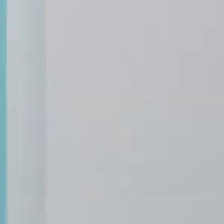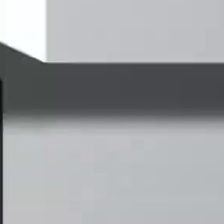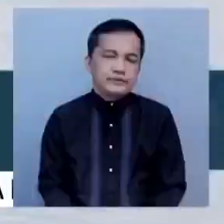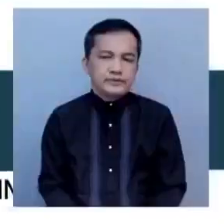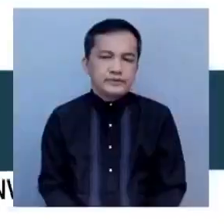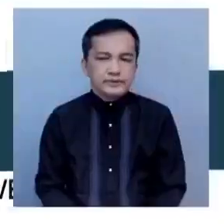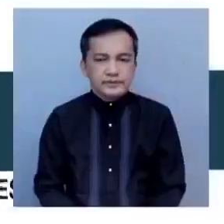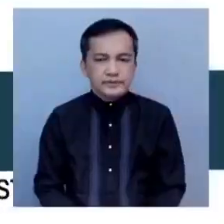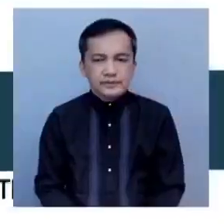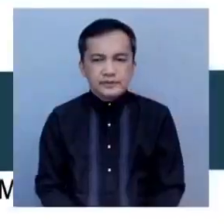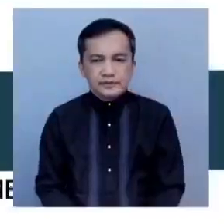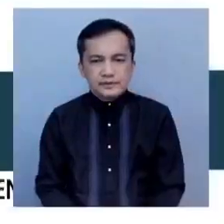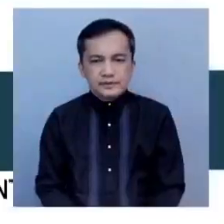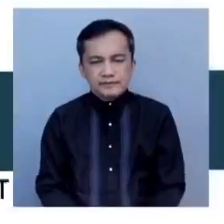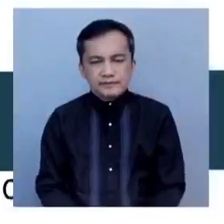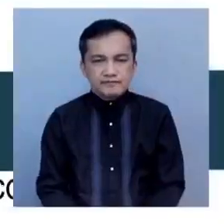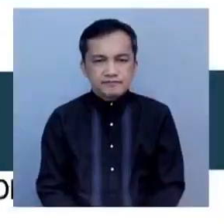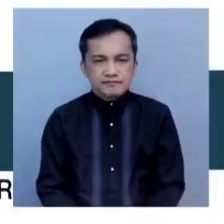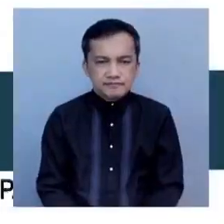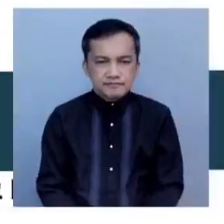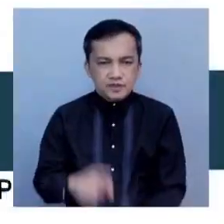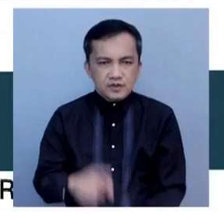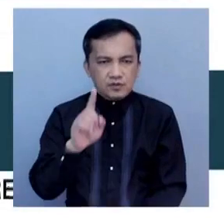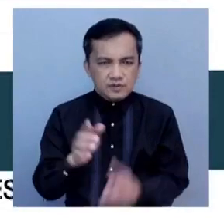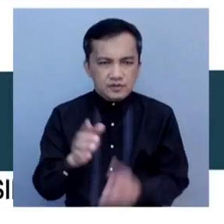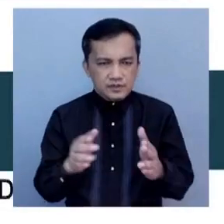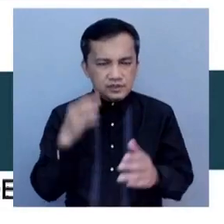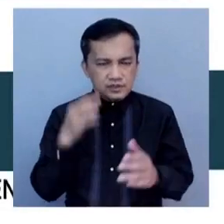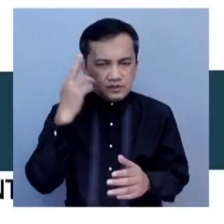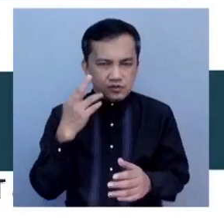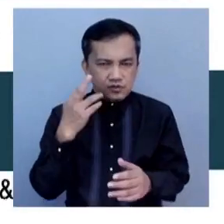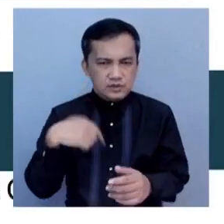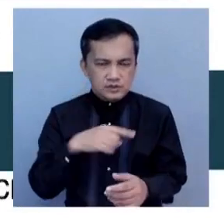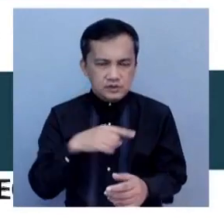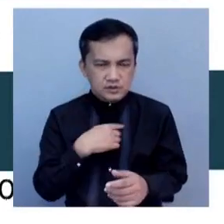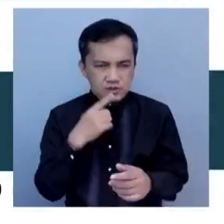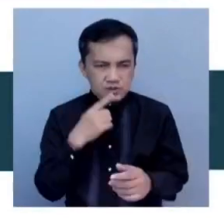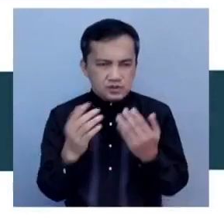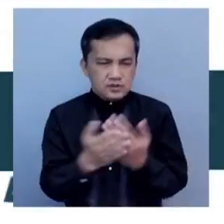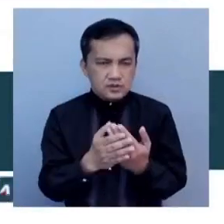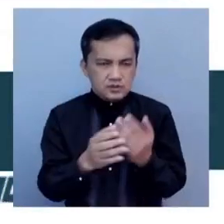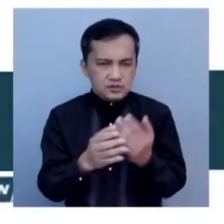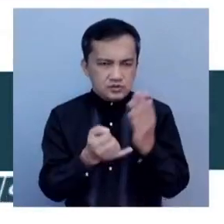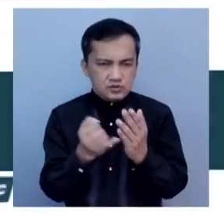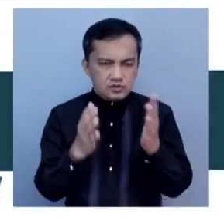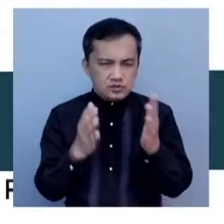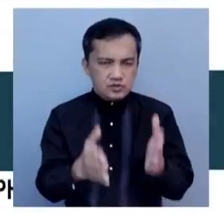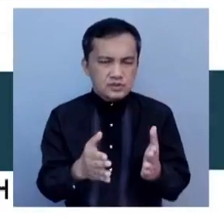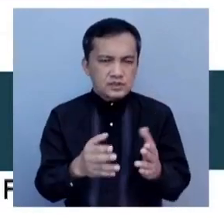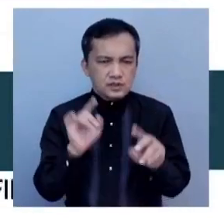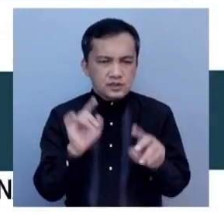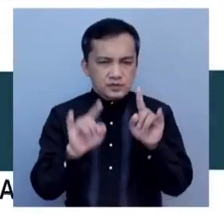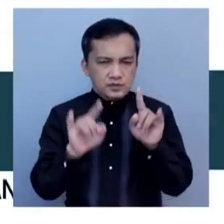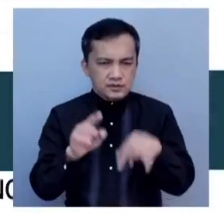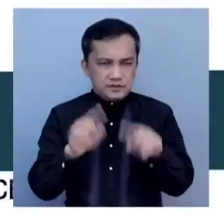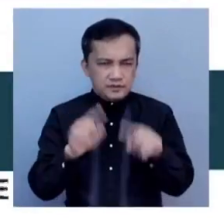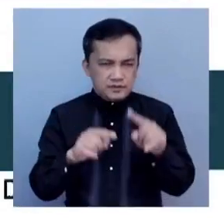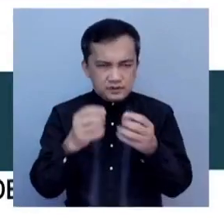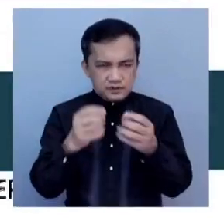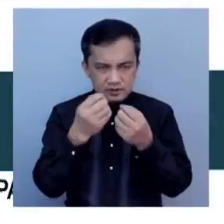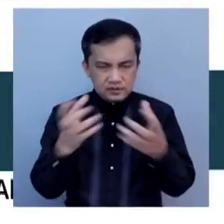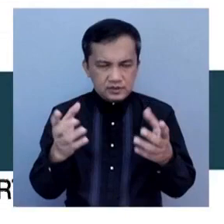One of the main reasons why we are embedding journalists and our media friends is for them to tell the right story, the